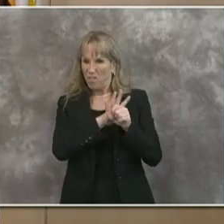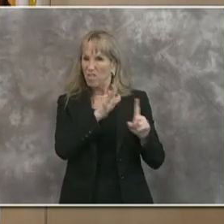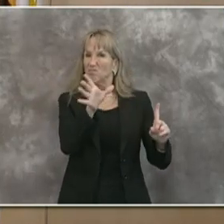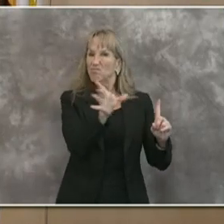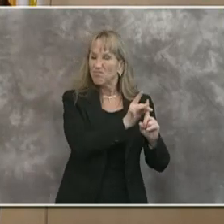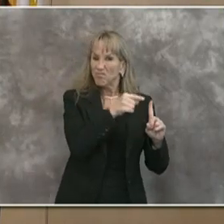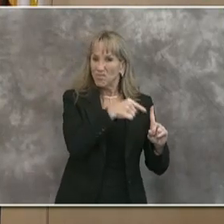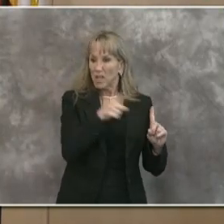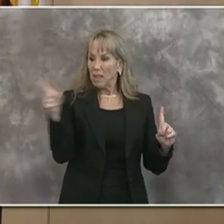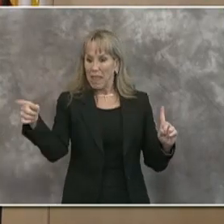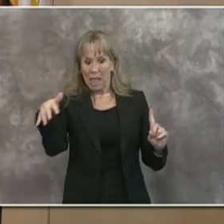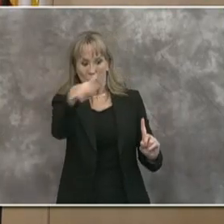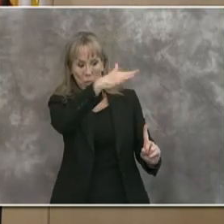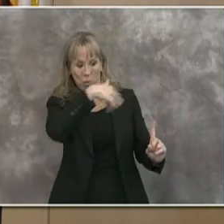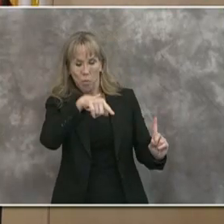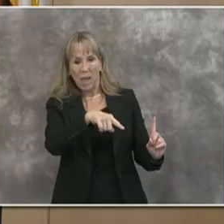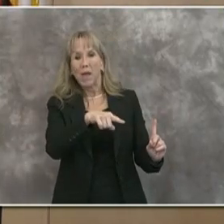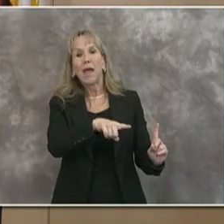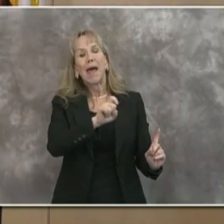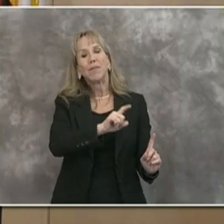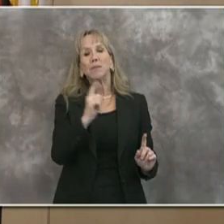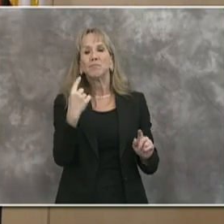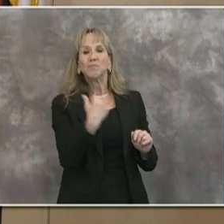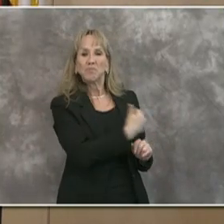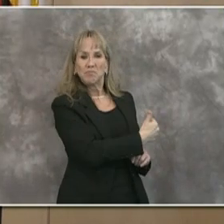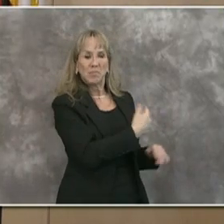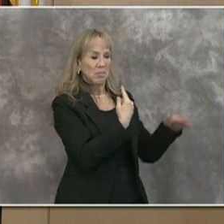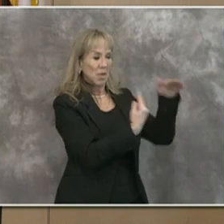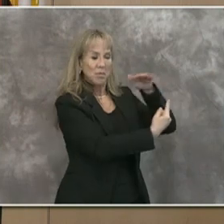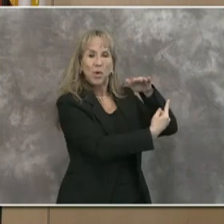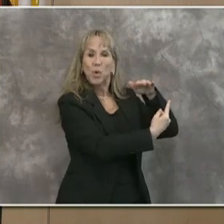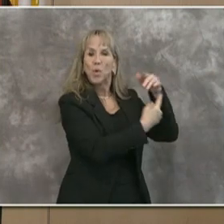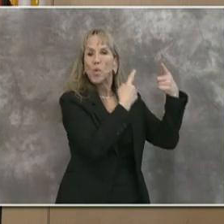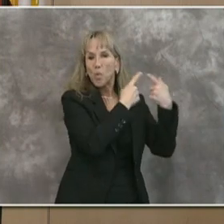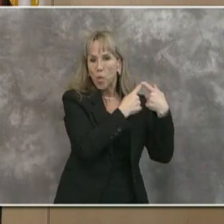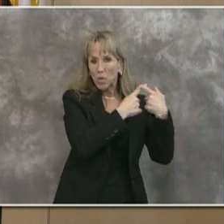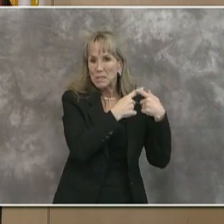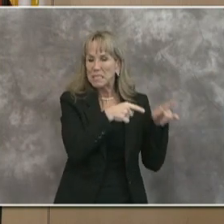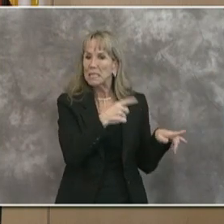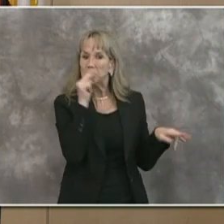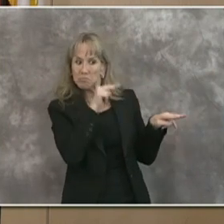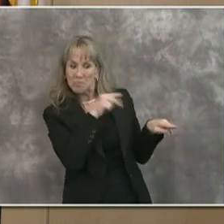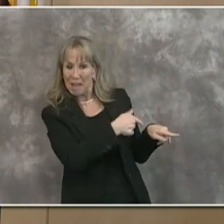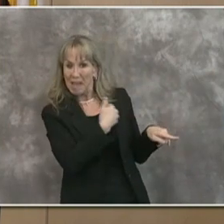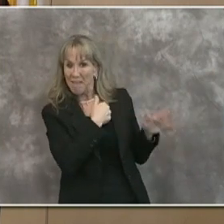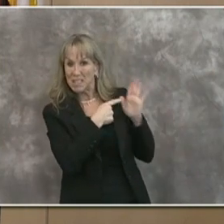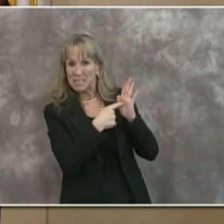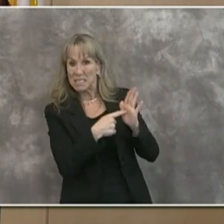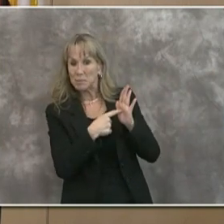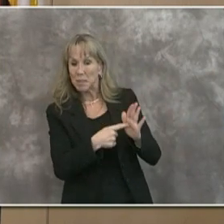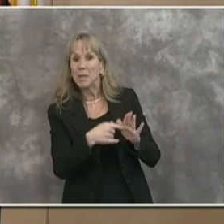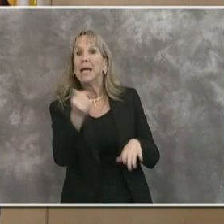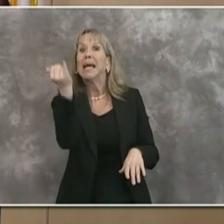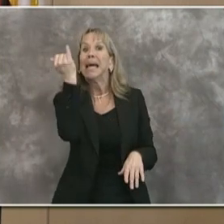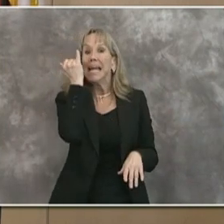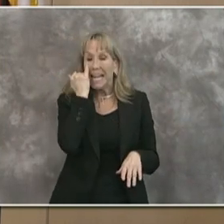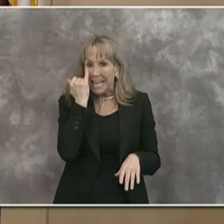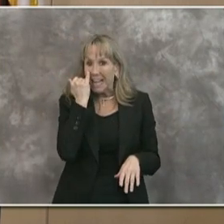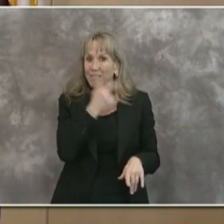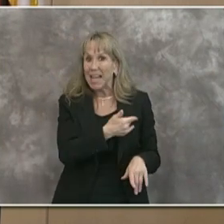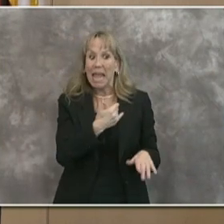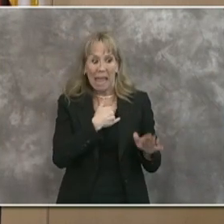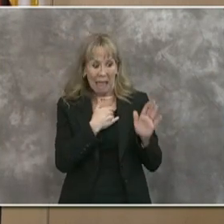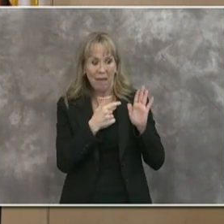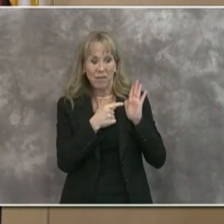quarantined to watch for symptoms. If they have symptoms and they have been in contact with someone who